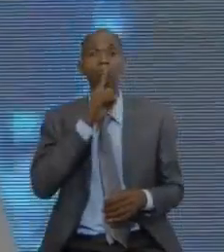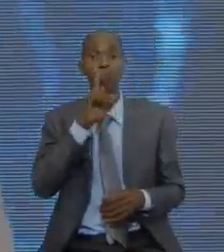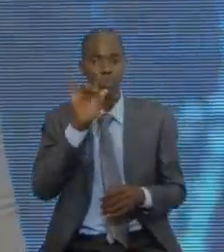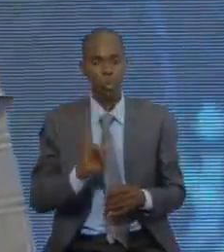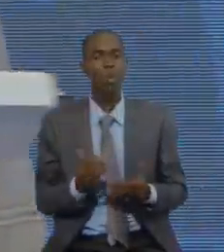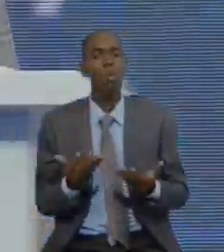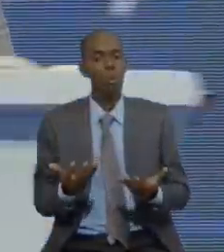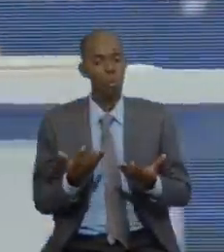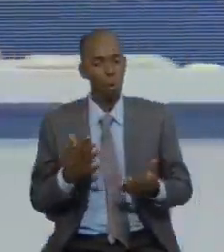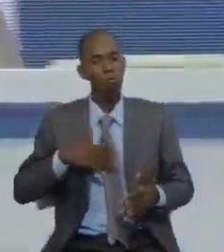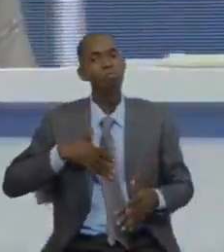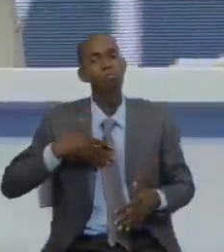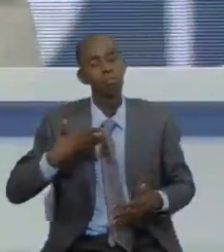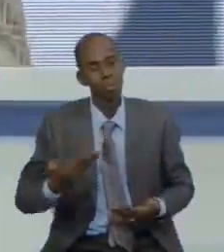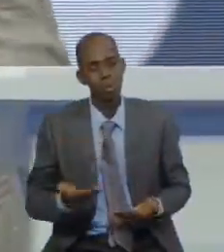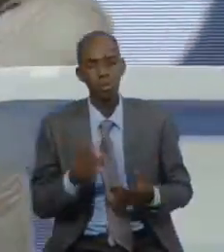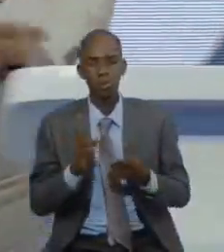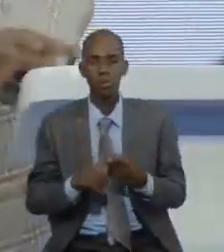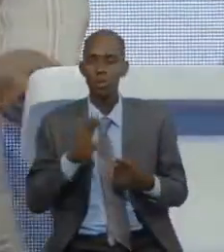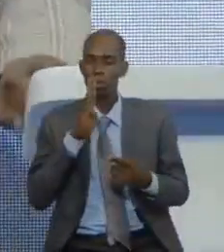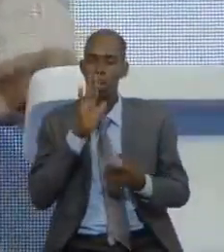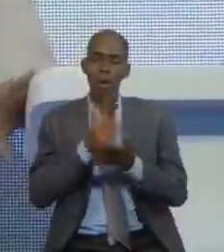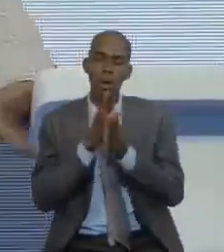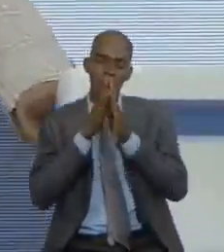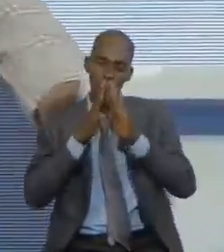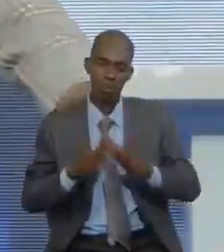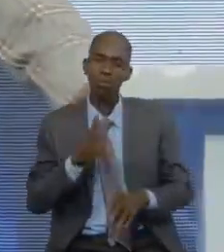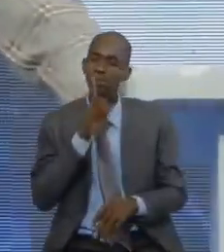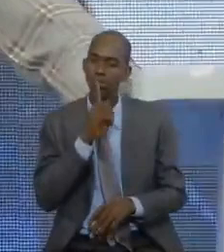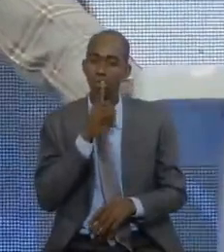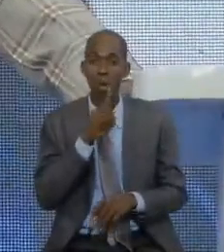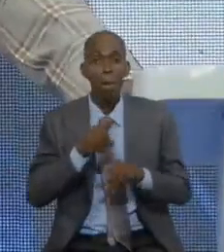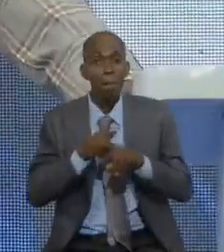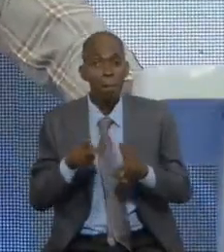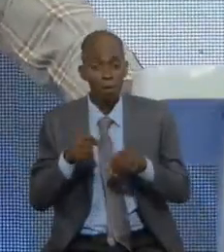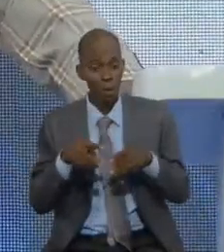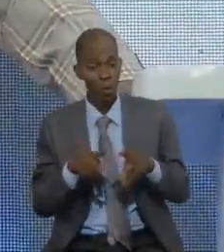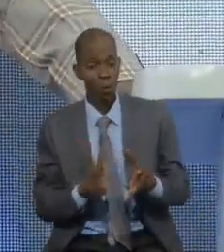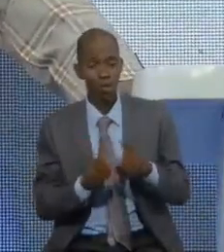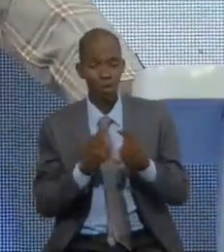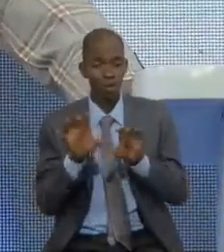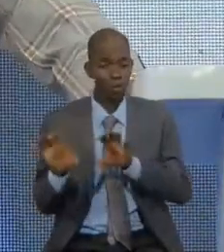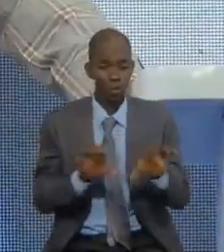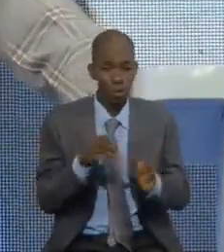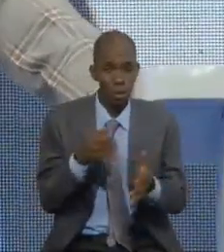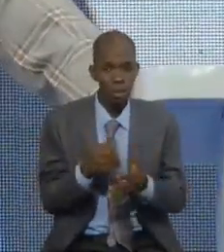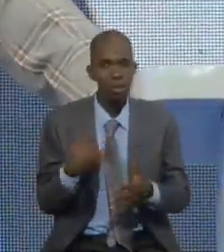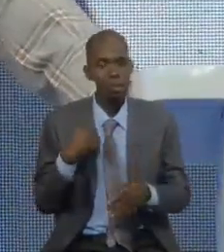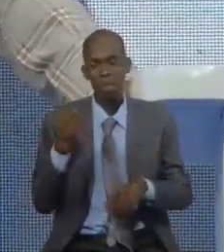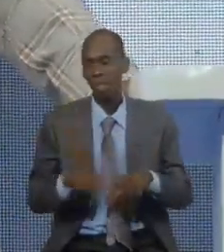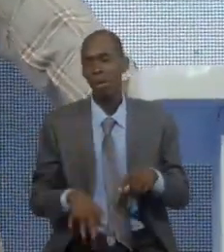the desire to be peaceful. But the way to get that done, we could not